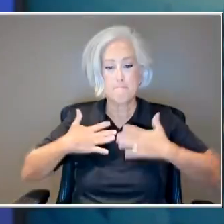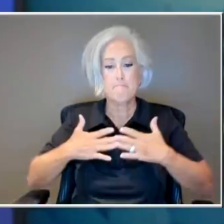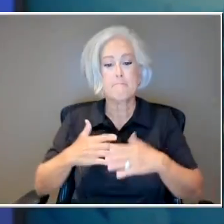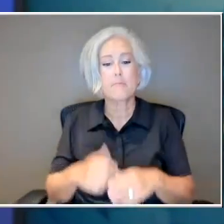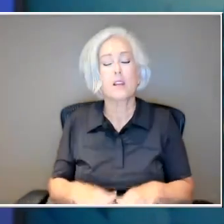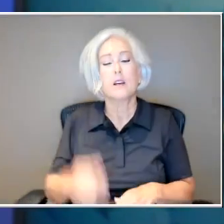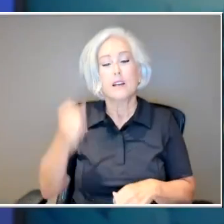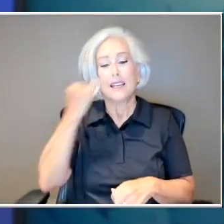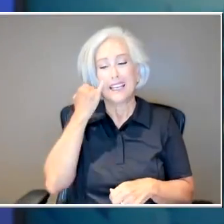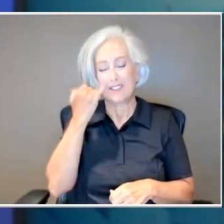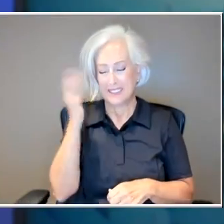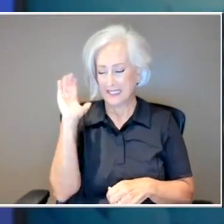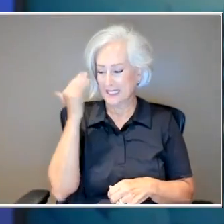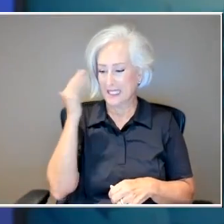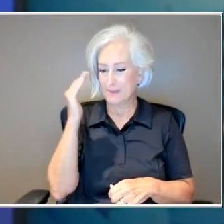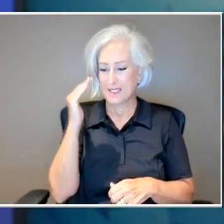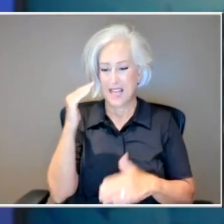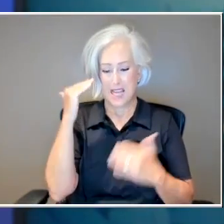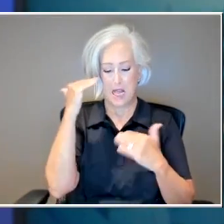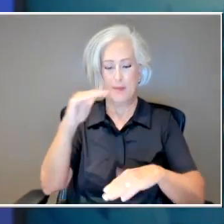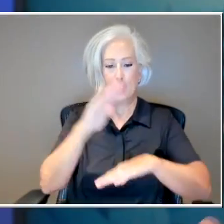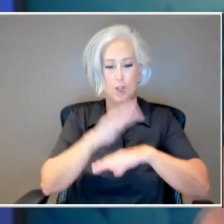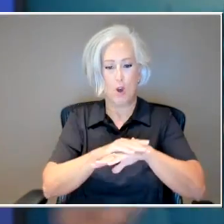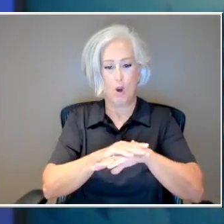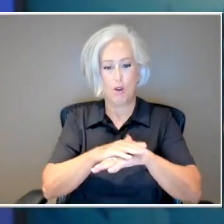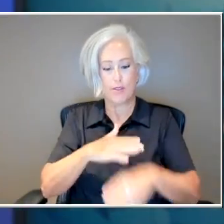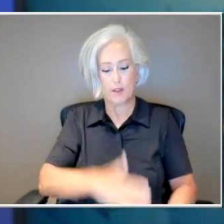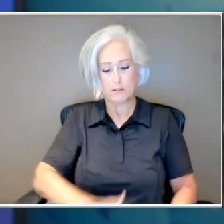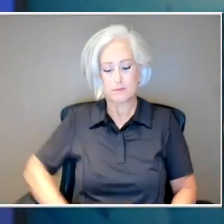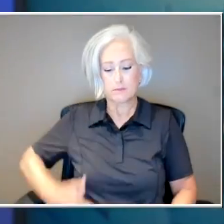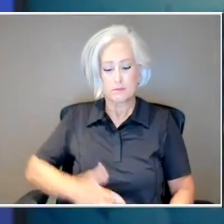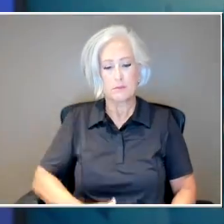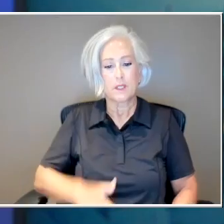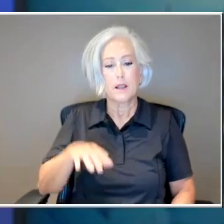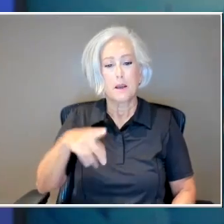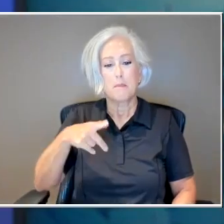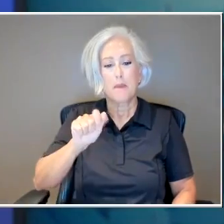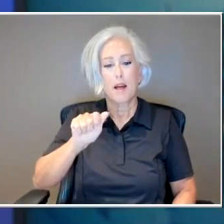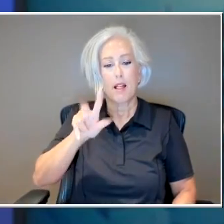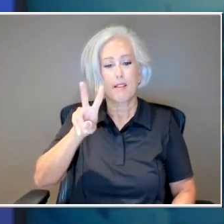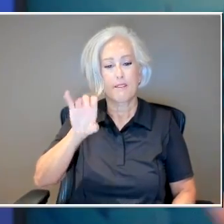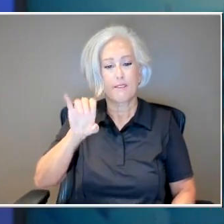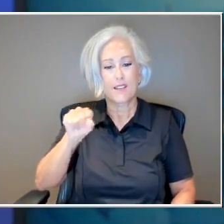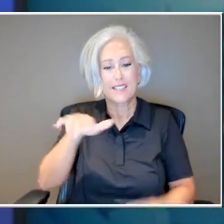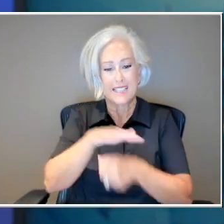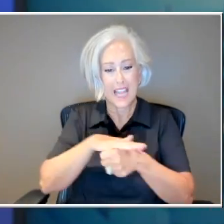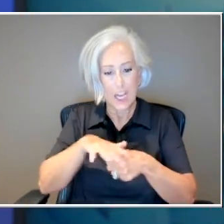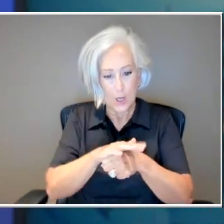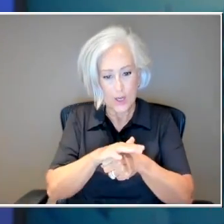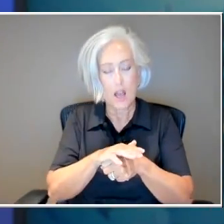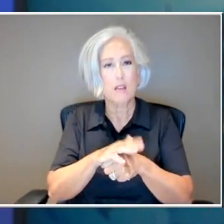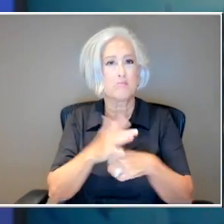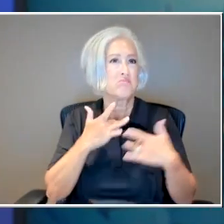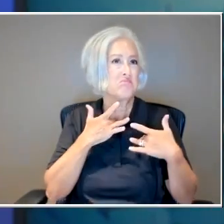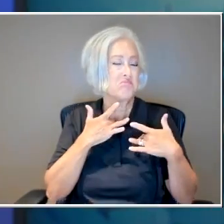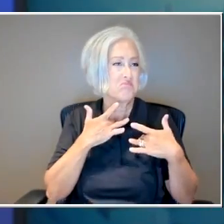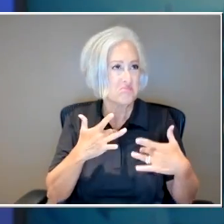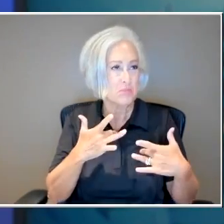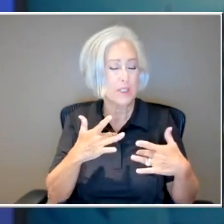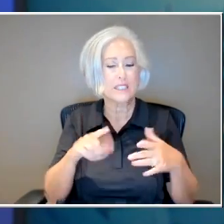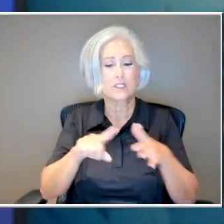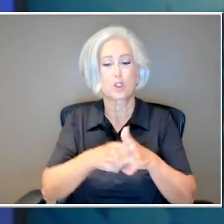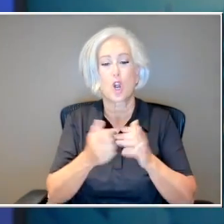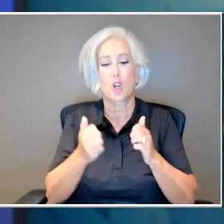pelvis, many times a GYN diagnosis starts with an ultrasound, a transvaginal ultrasound or a